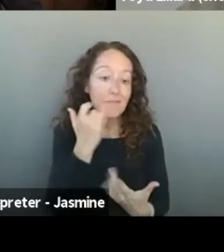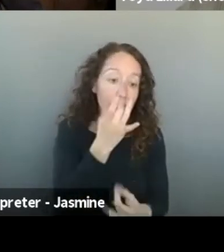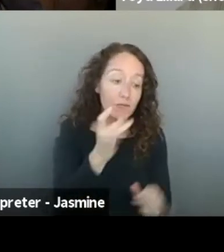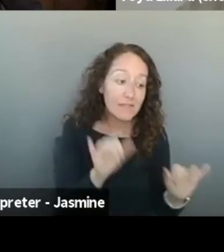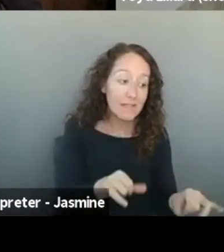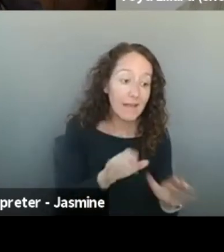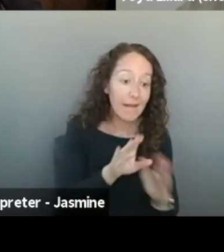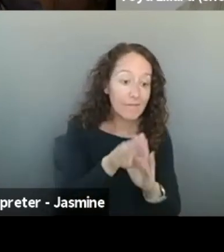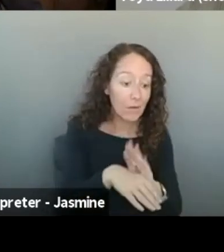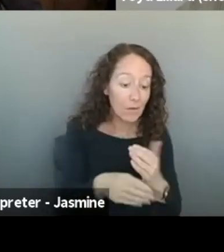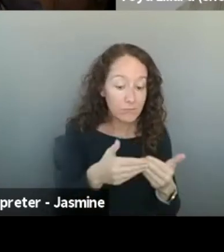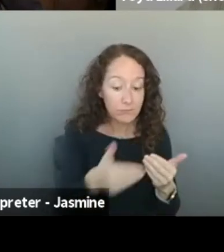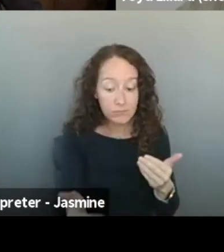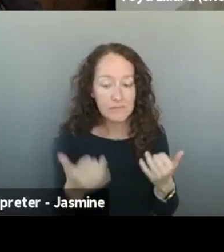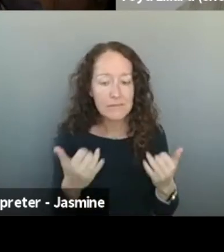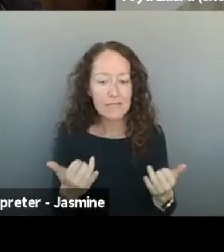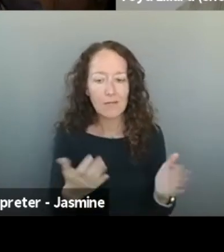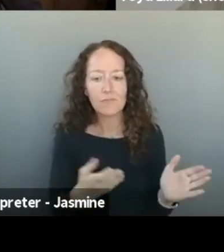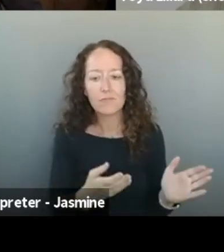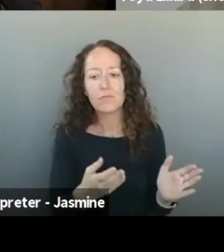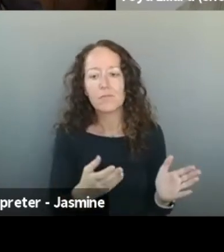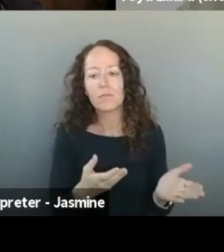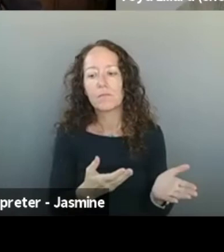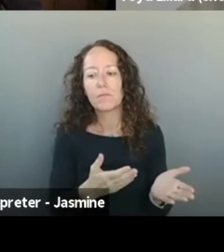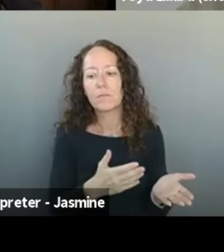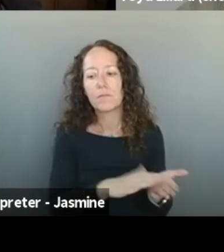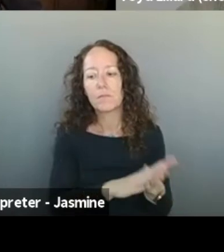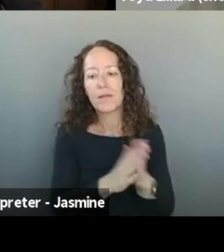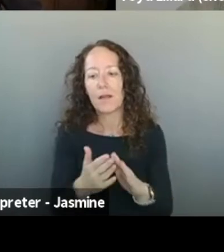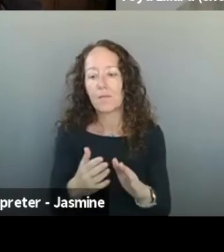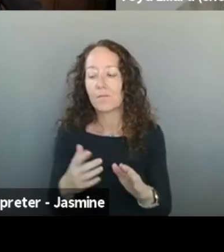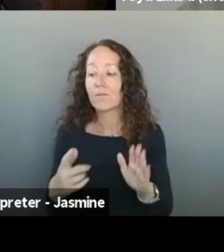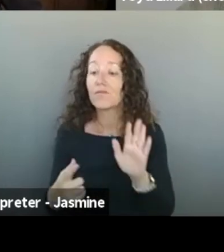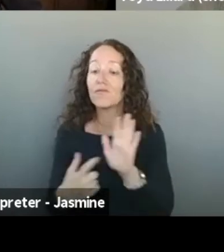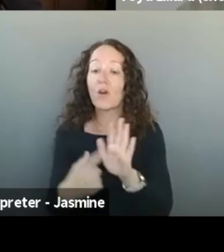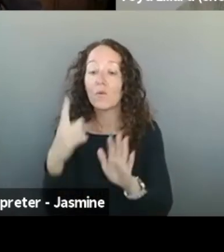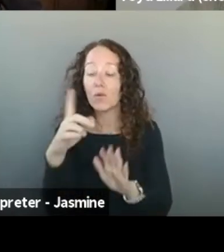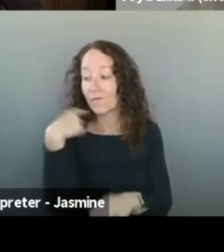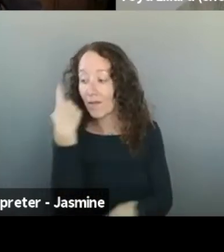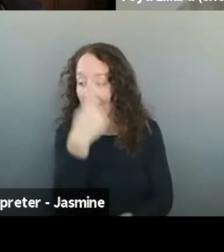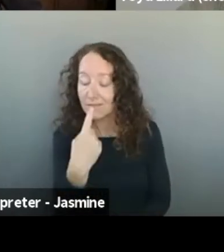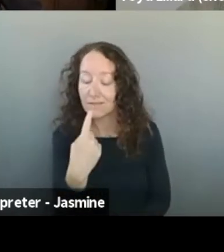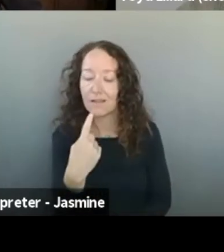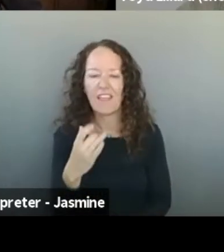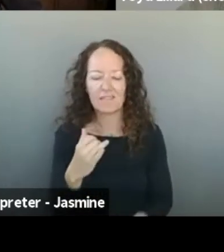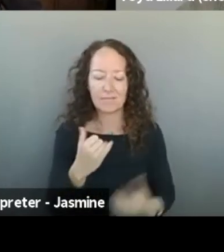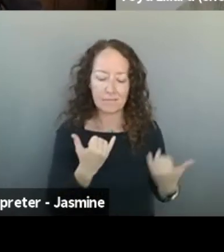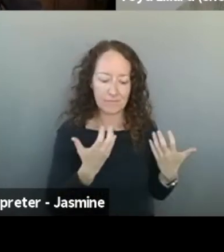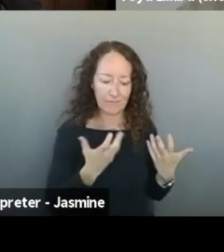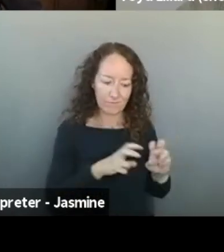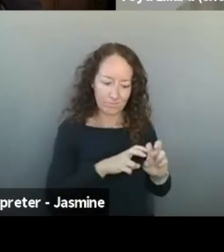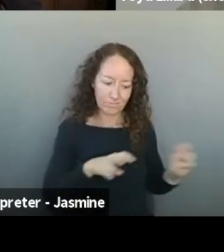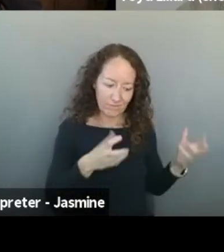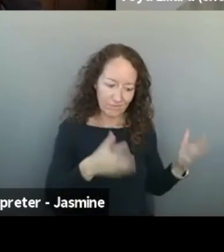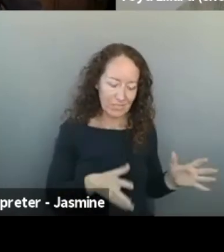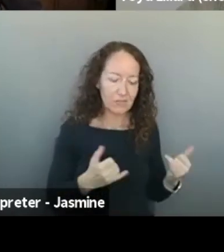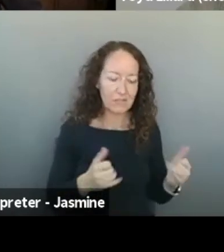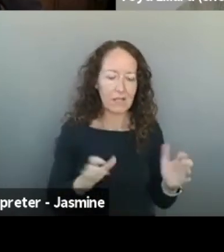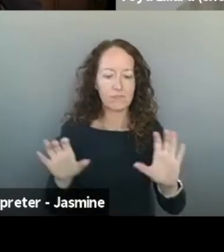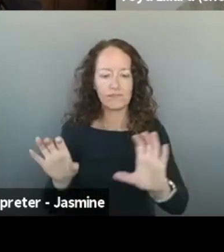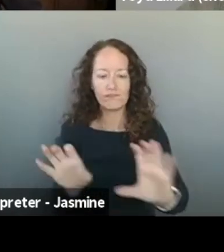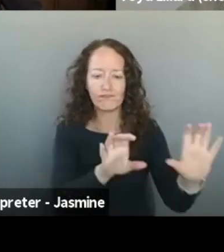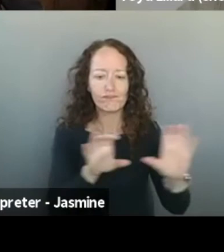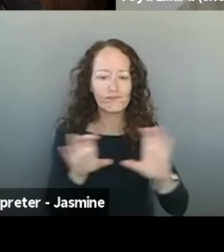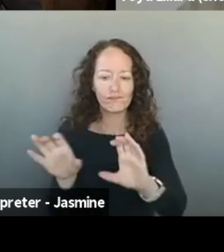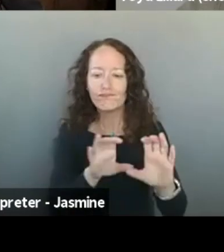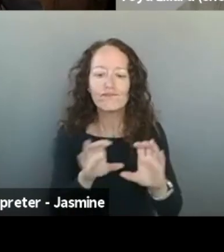hour, we are going to now do Show Your Face. That is our post-session chat. If you do stick around, we'll make